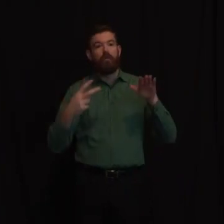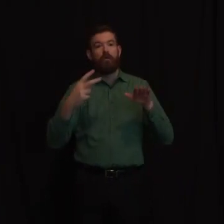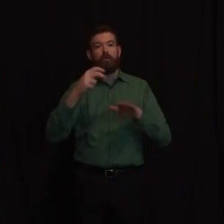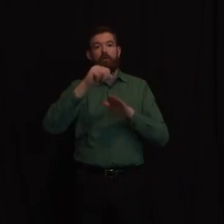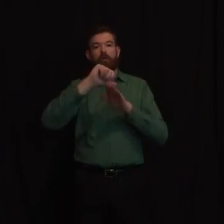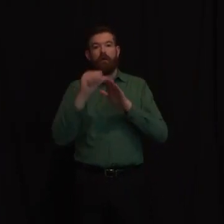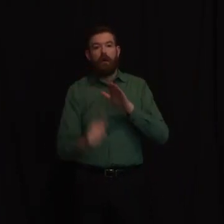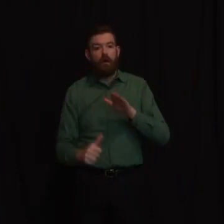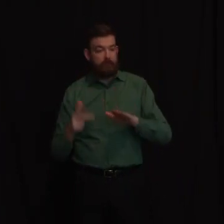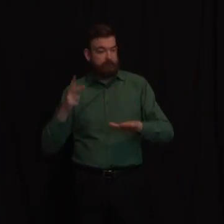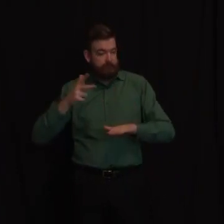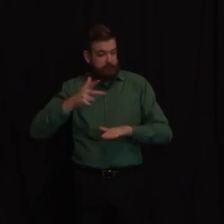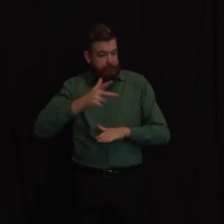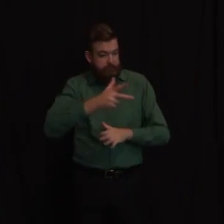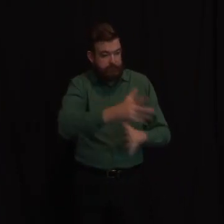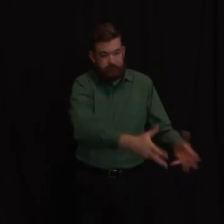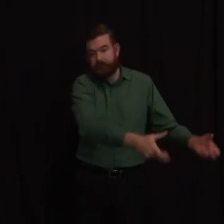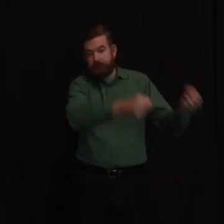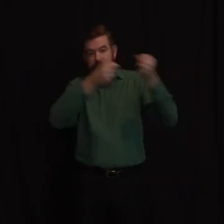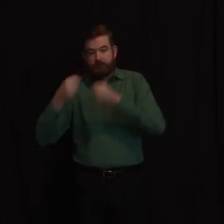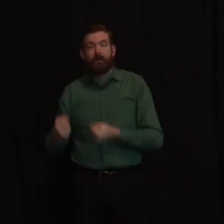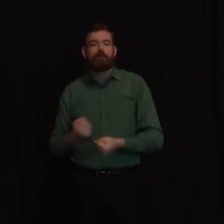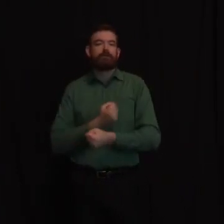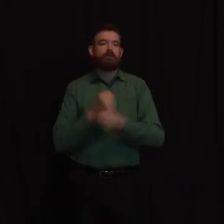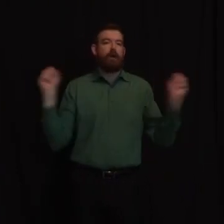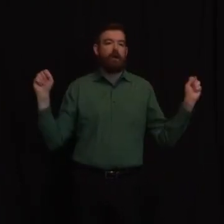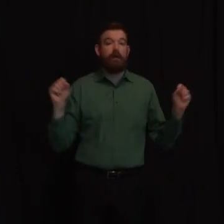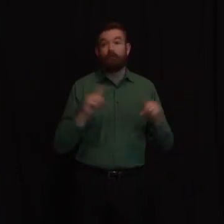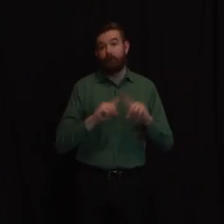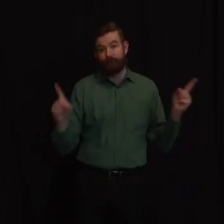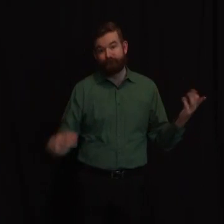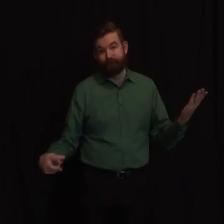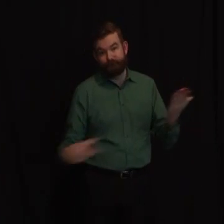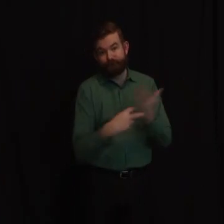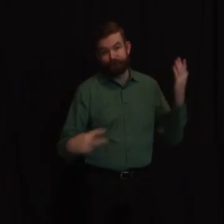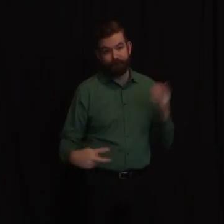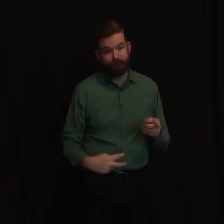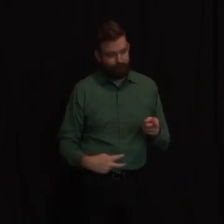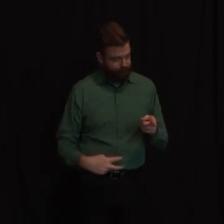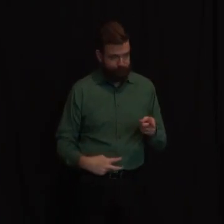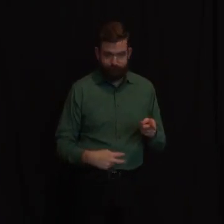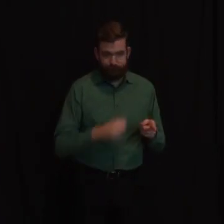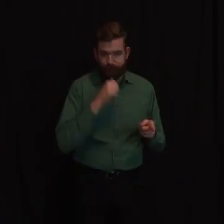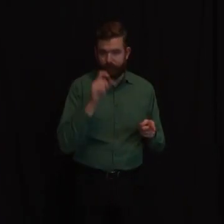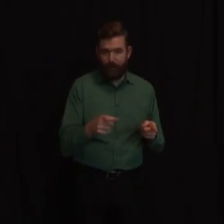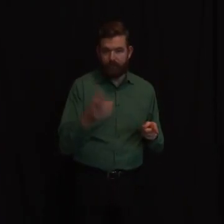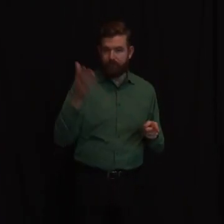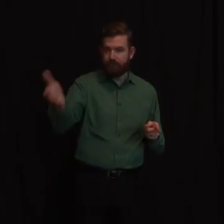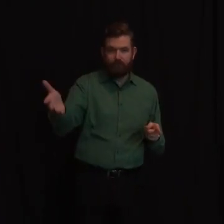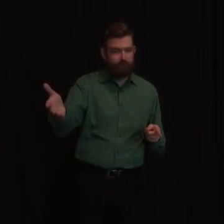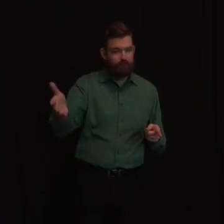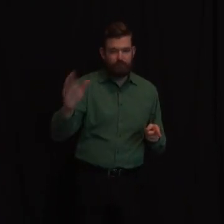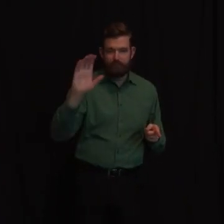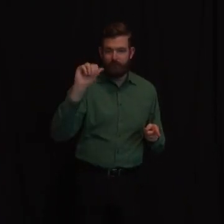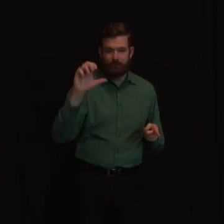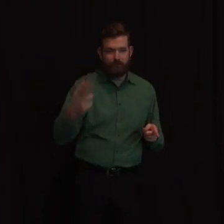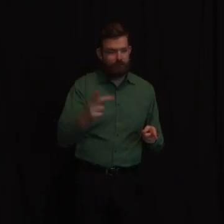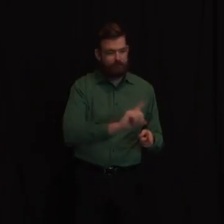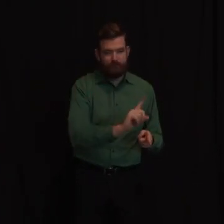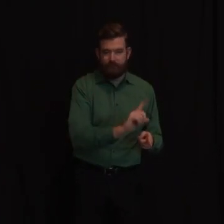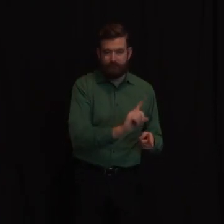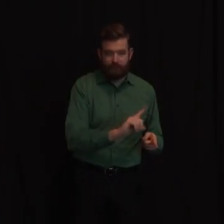recovered without incident and subsequently appropriately cited for the EO violation. In Port Norris, a subject involved in a motor